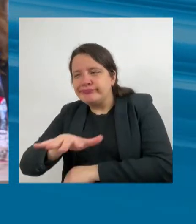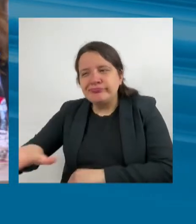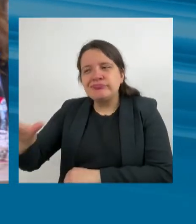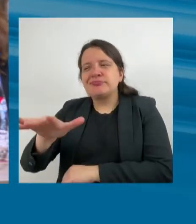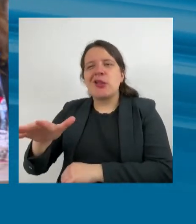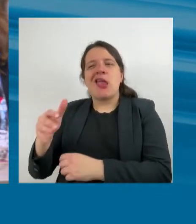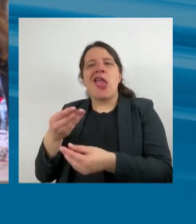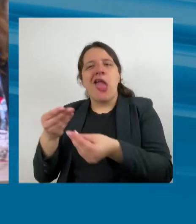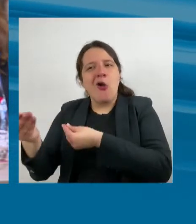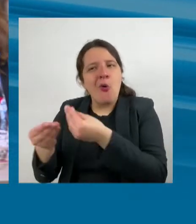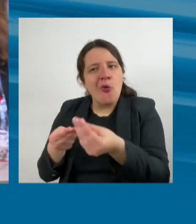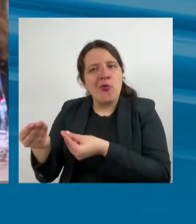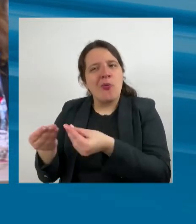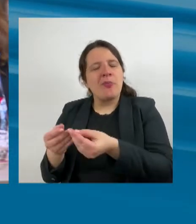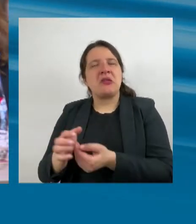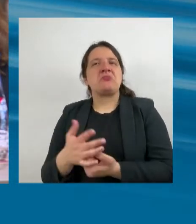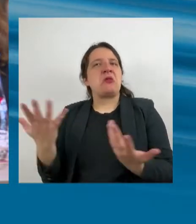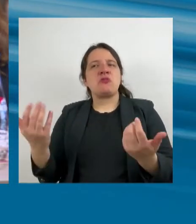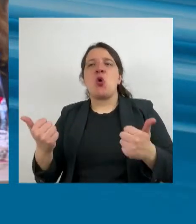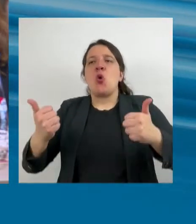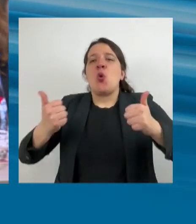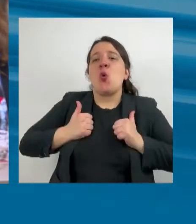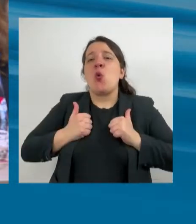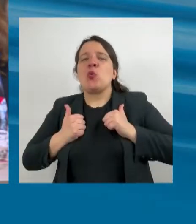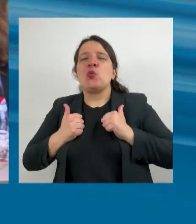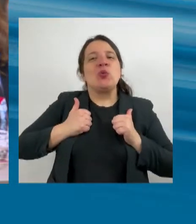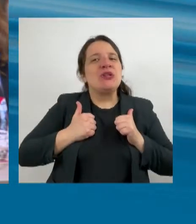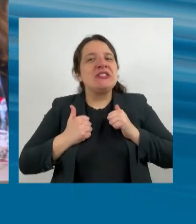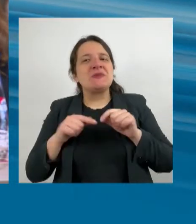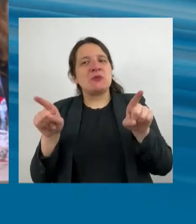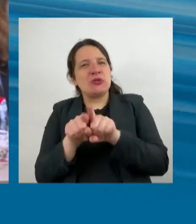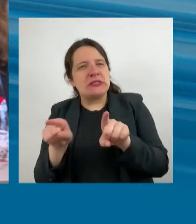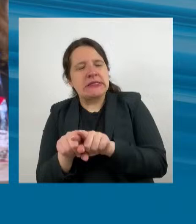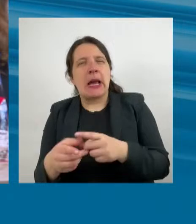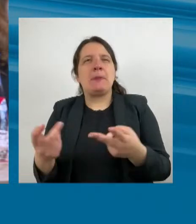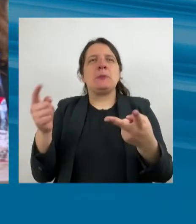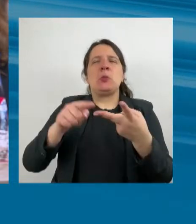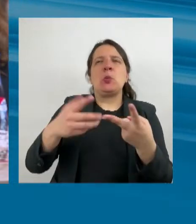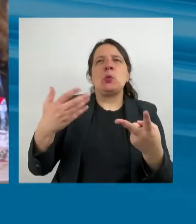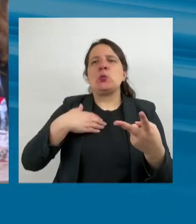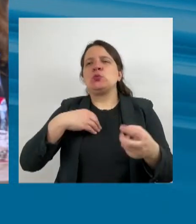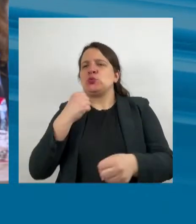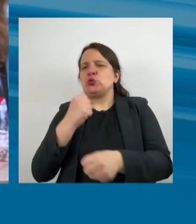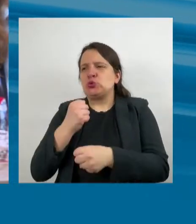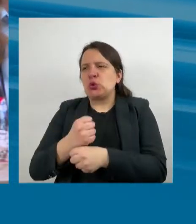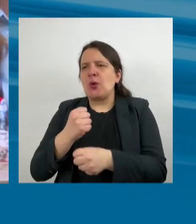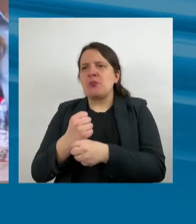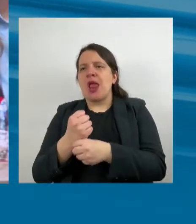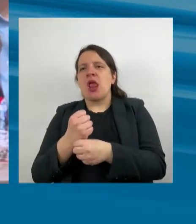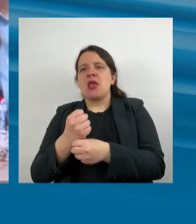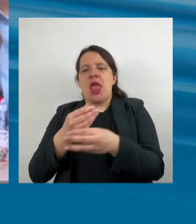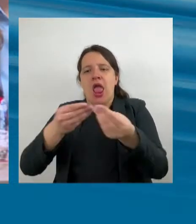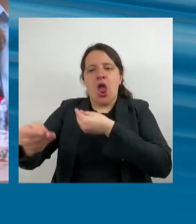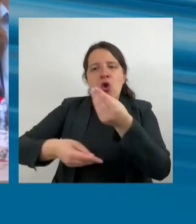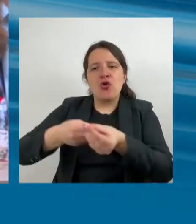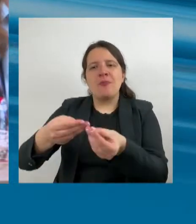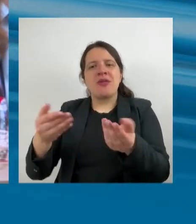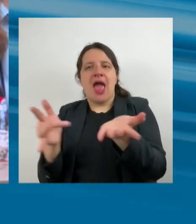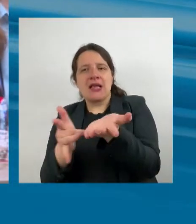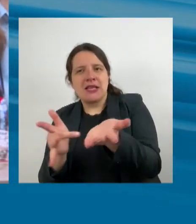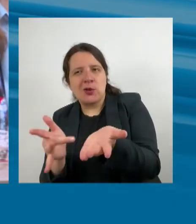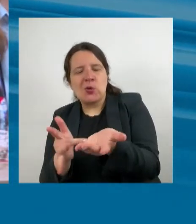competitiveness and enabling in business environment to include digital economy, infrastructure, energy, housing, urban